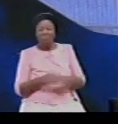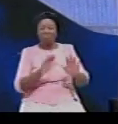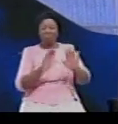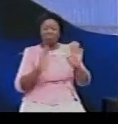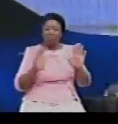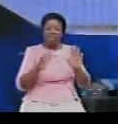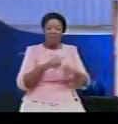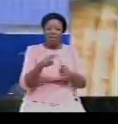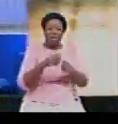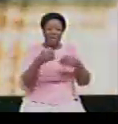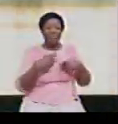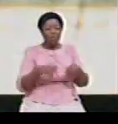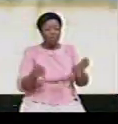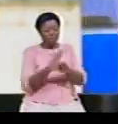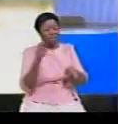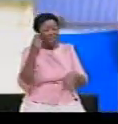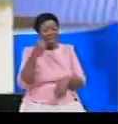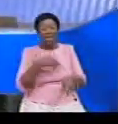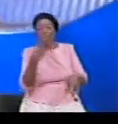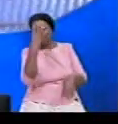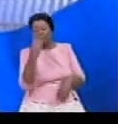When they ought to close their eyes and sleep.